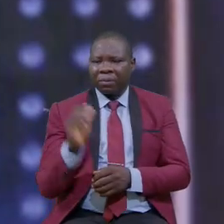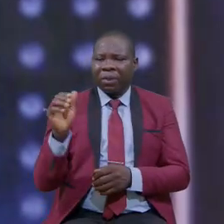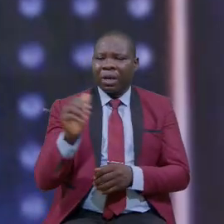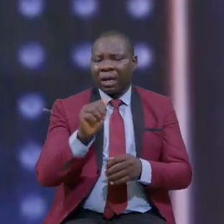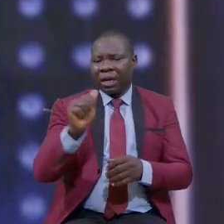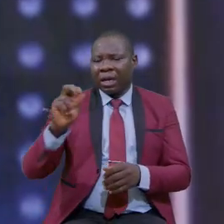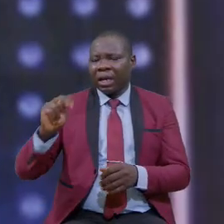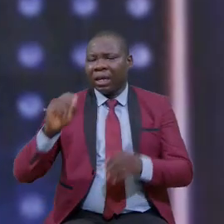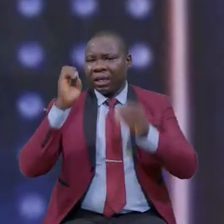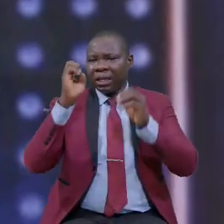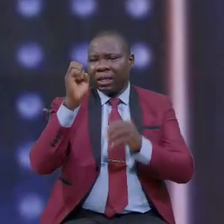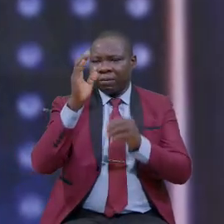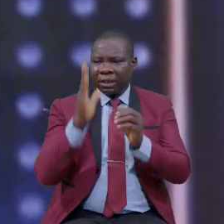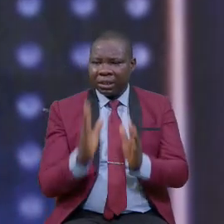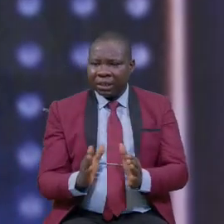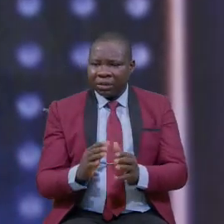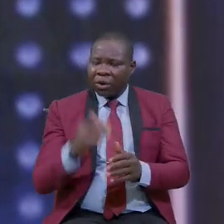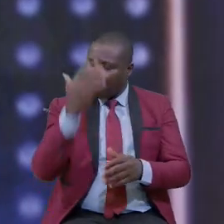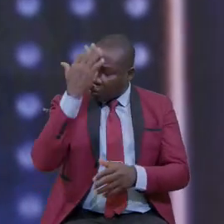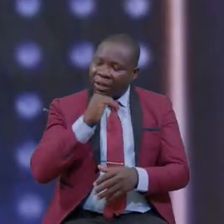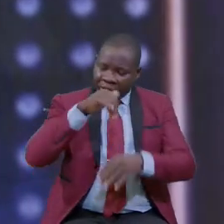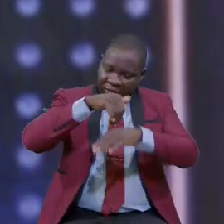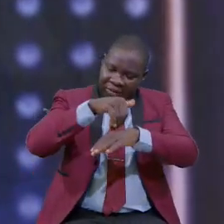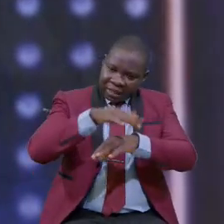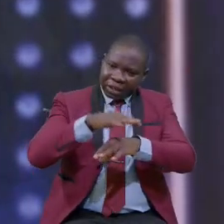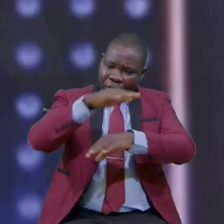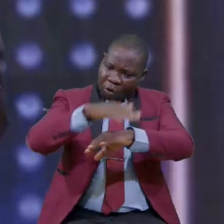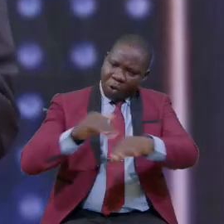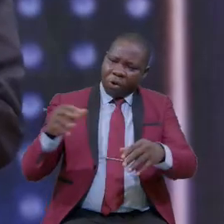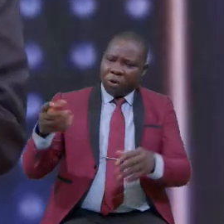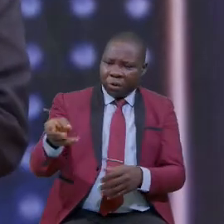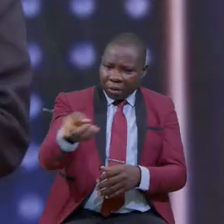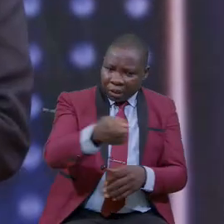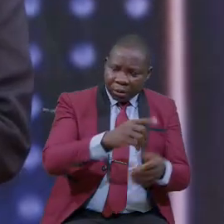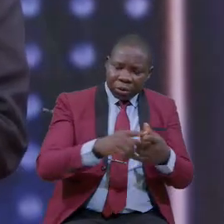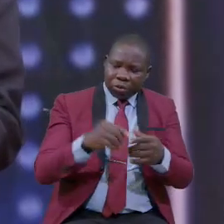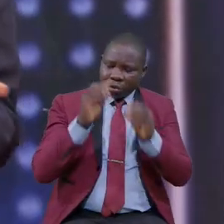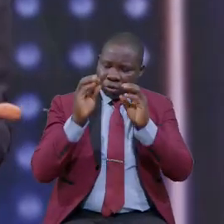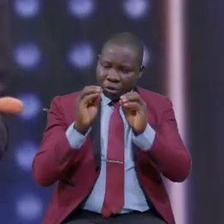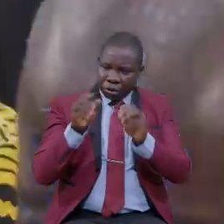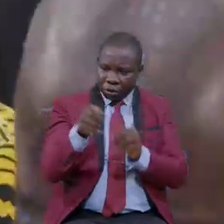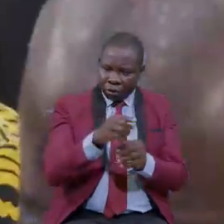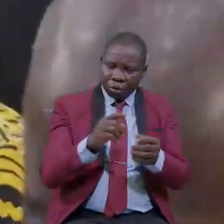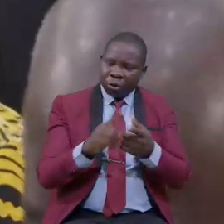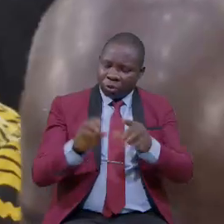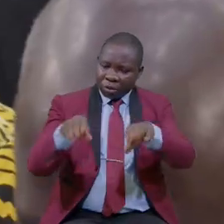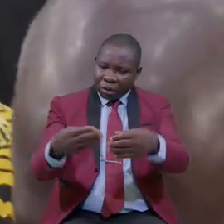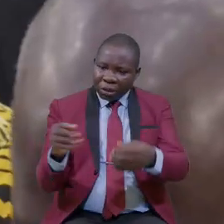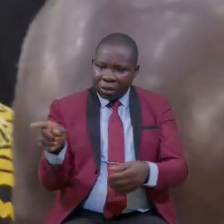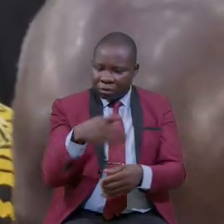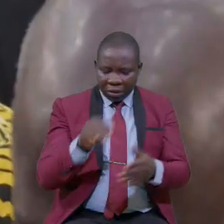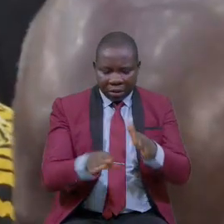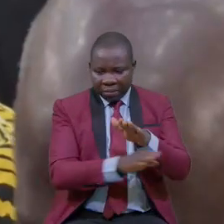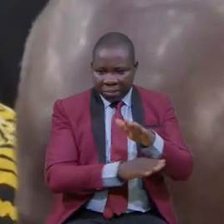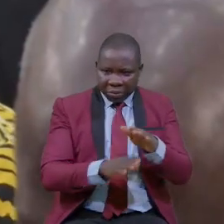at that he may deep the tip of his finger in water and cool my tongue for I am